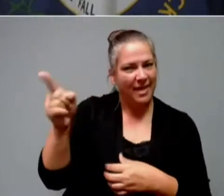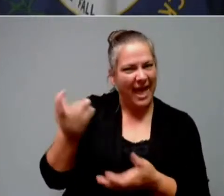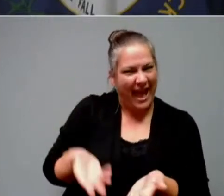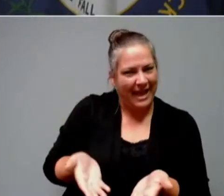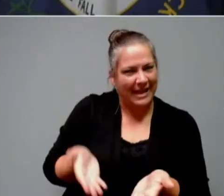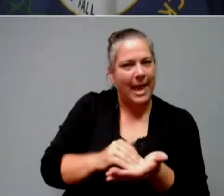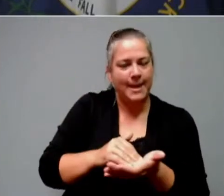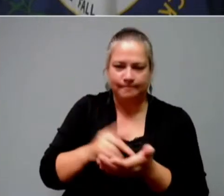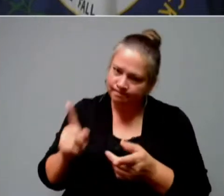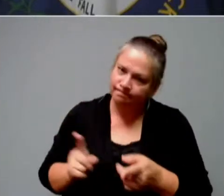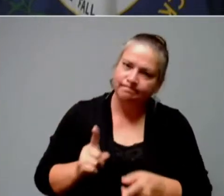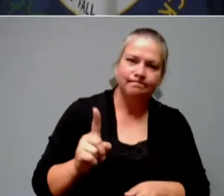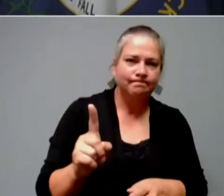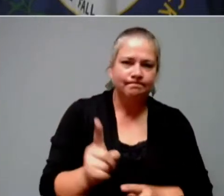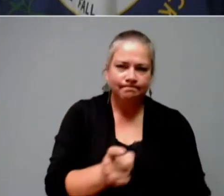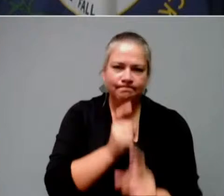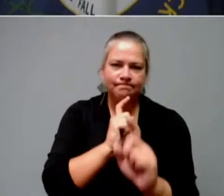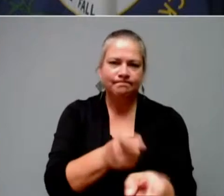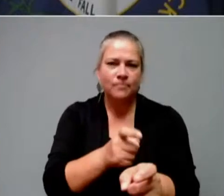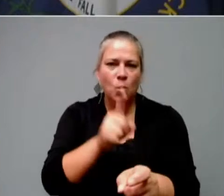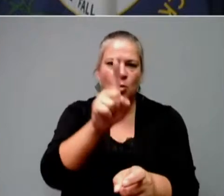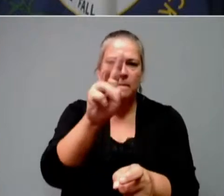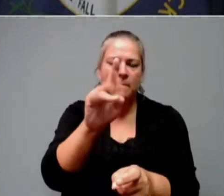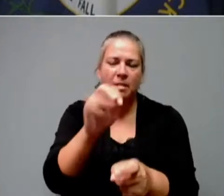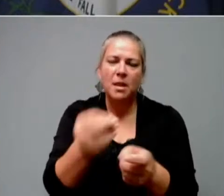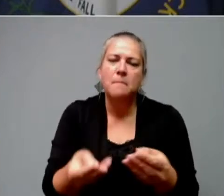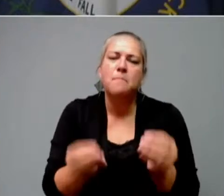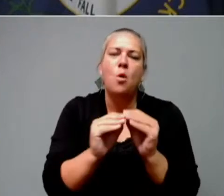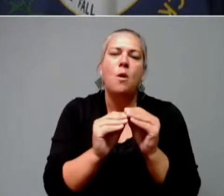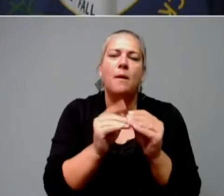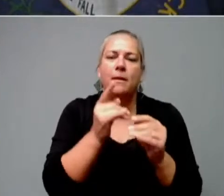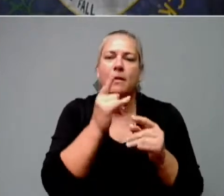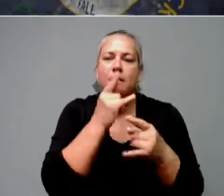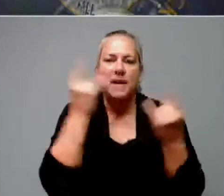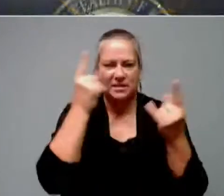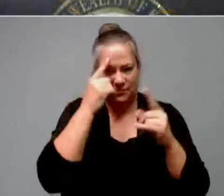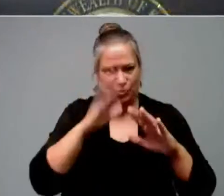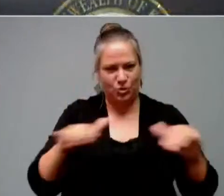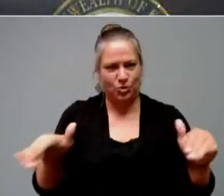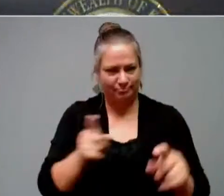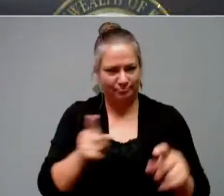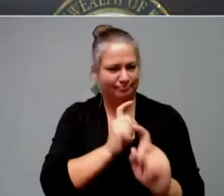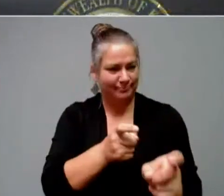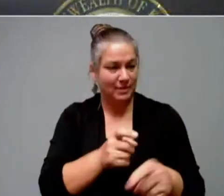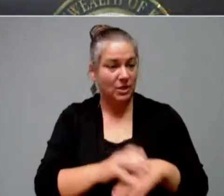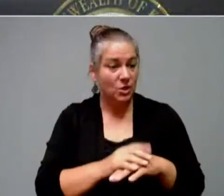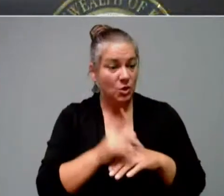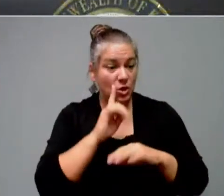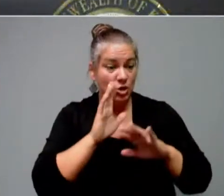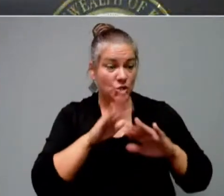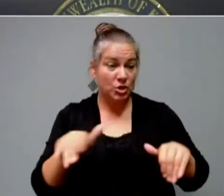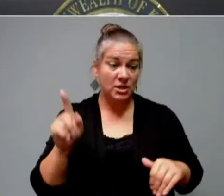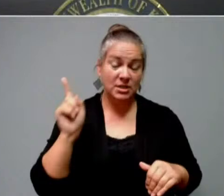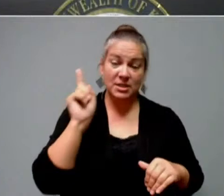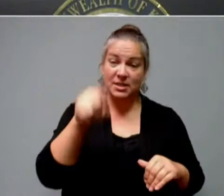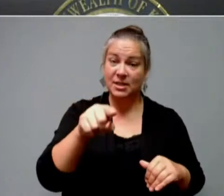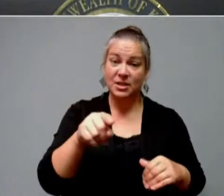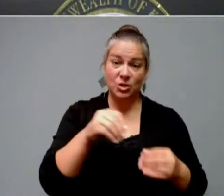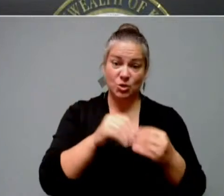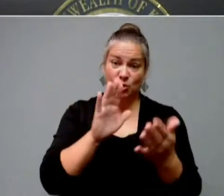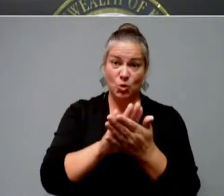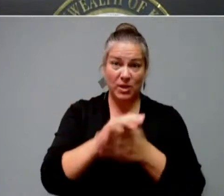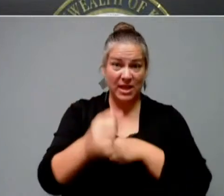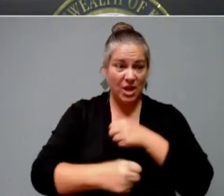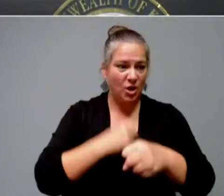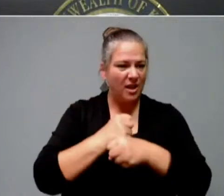by donating 1 million more masks for our children. As students head into this new school year, which will undoubtedly be a challenge